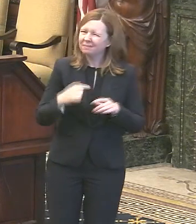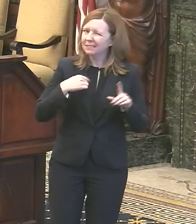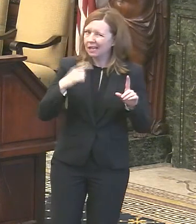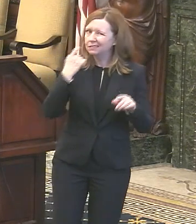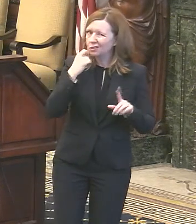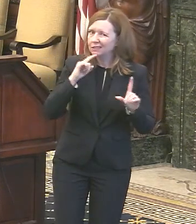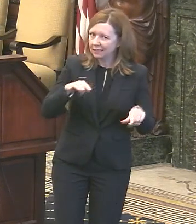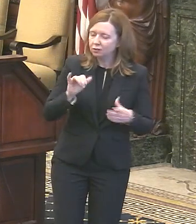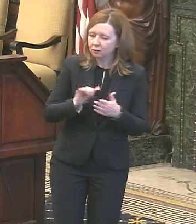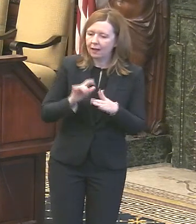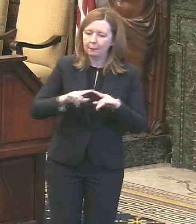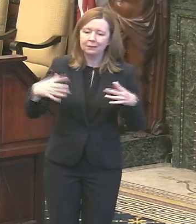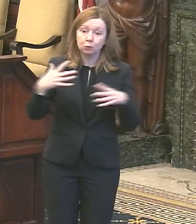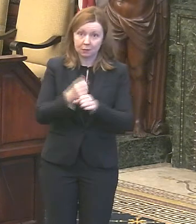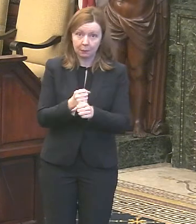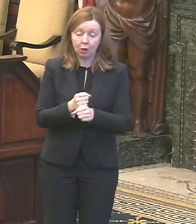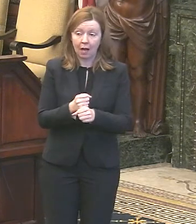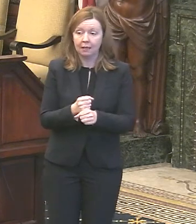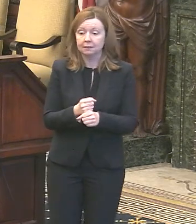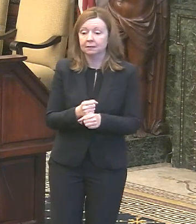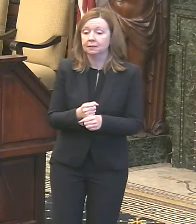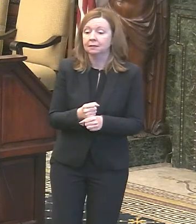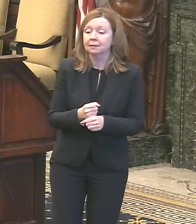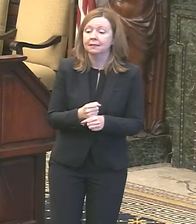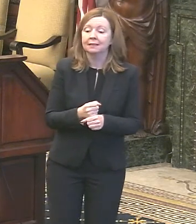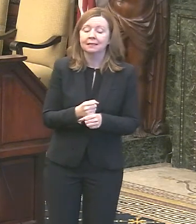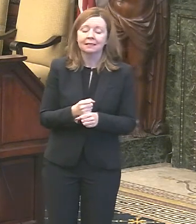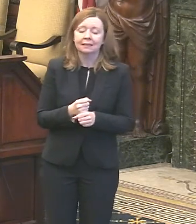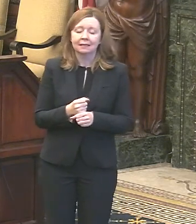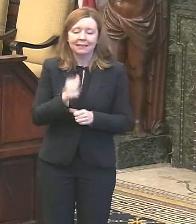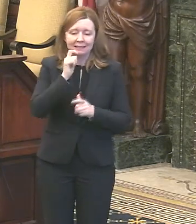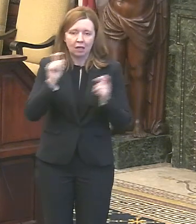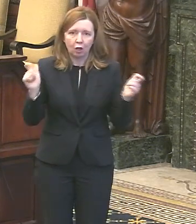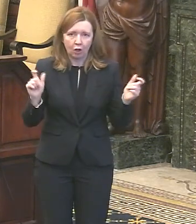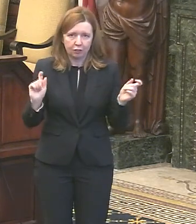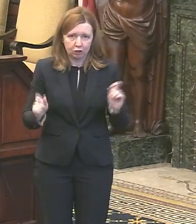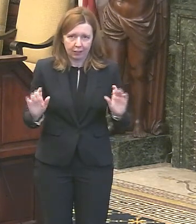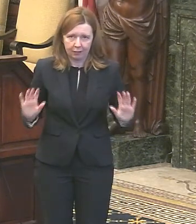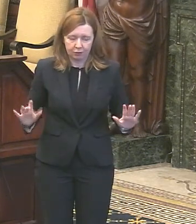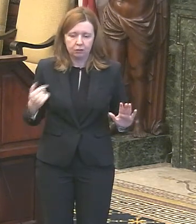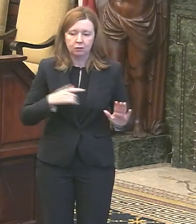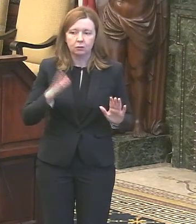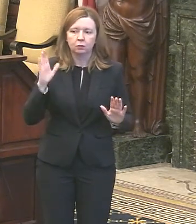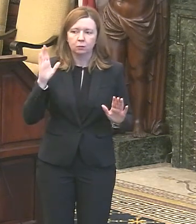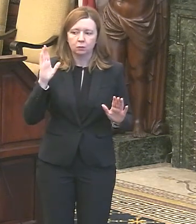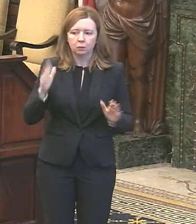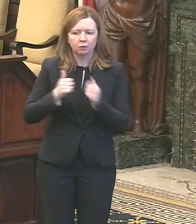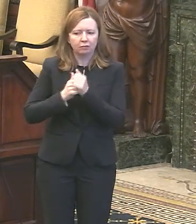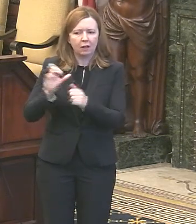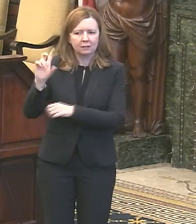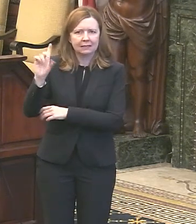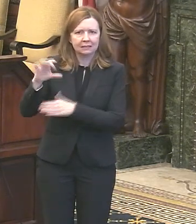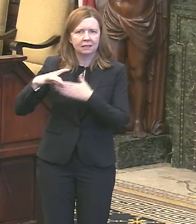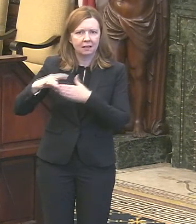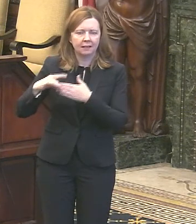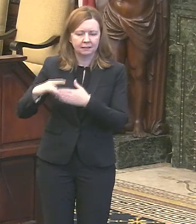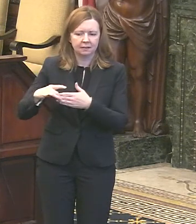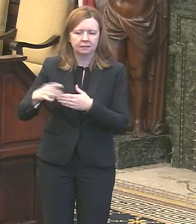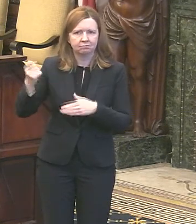minute ago, but just to summarize, we don't think it's a large change. We will follow the CDC guidance. So